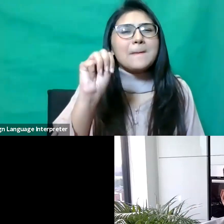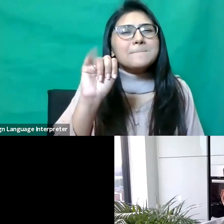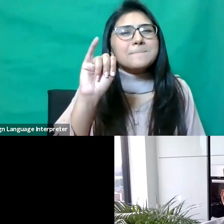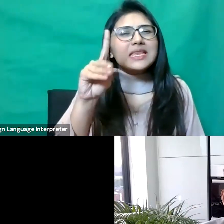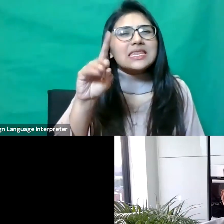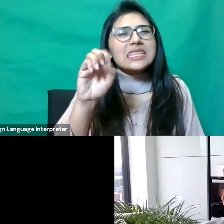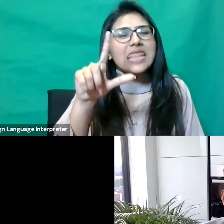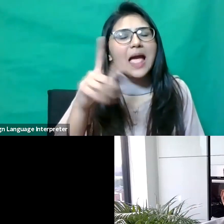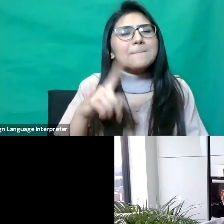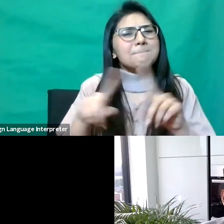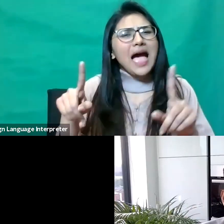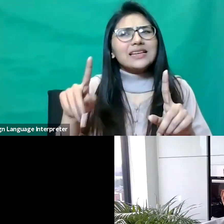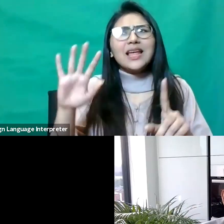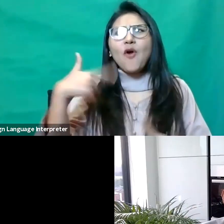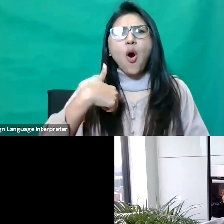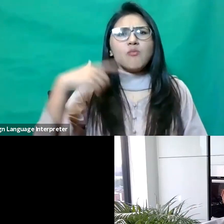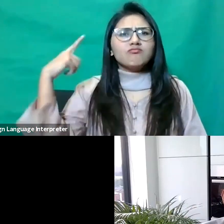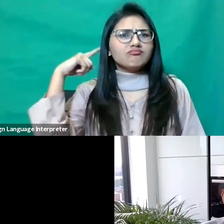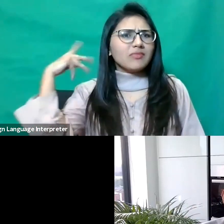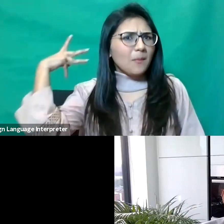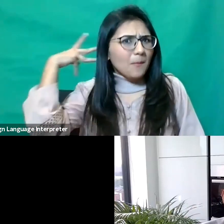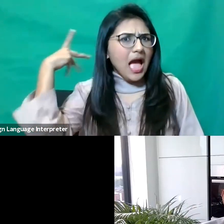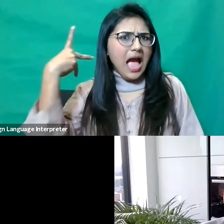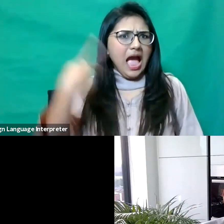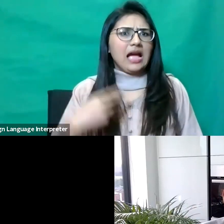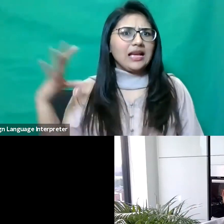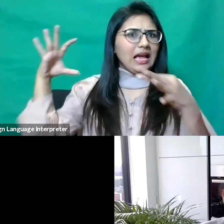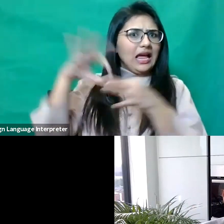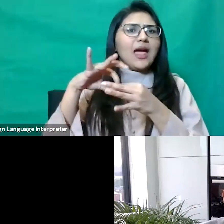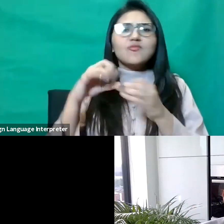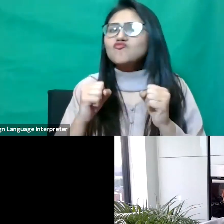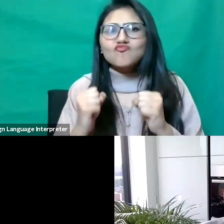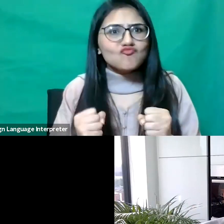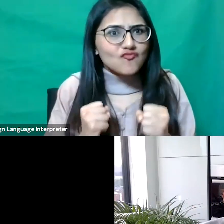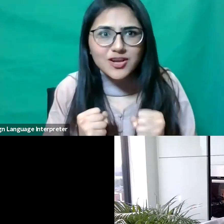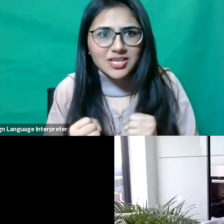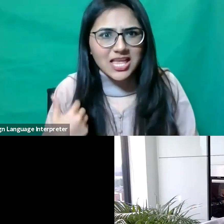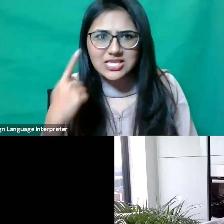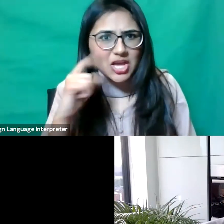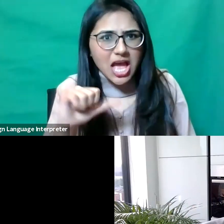connects with any Bluetooth facilities or anything. Oh, okay, right. And do